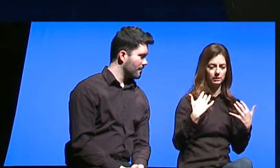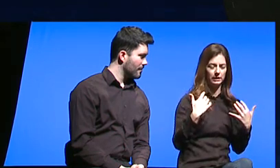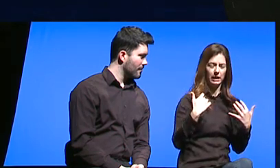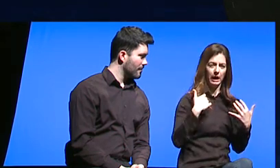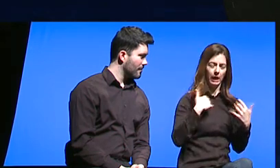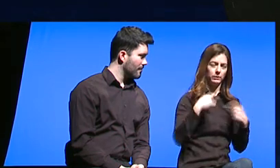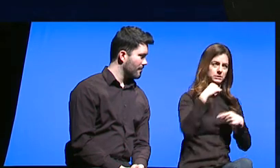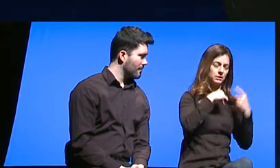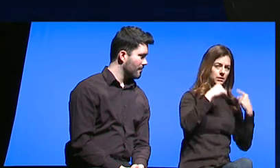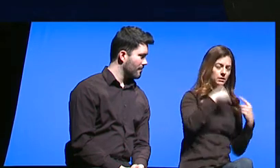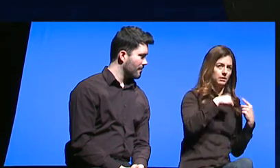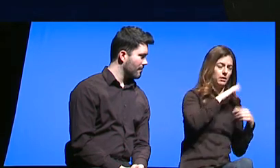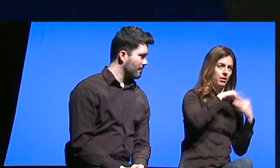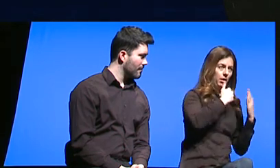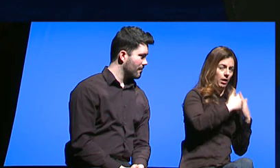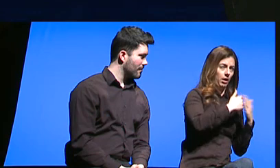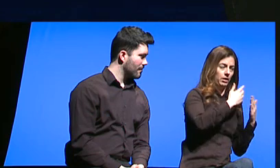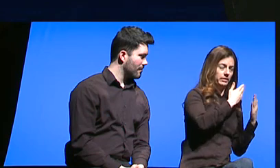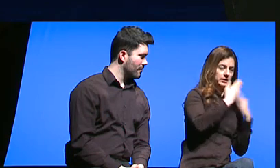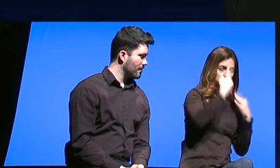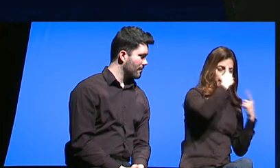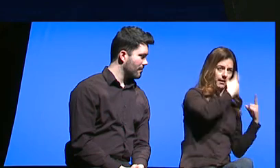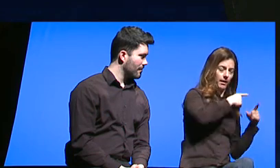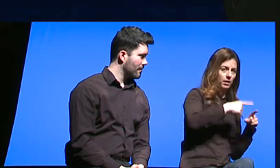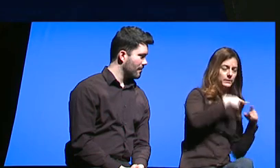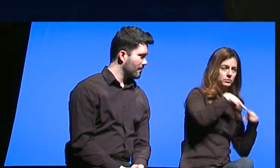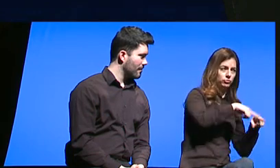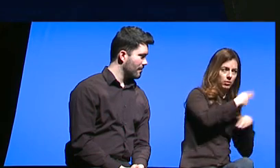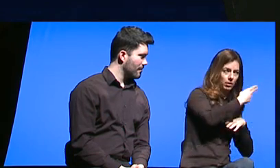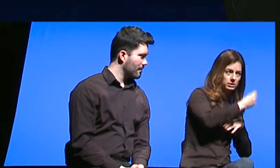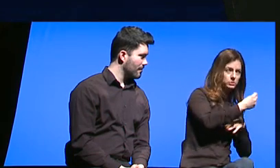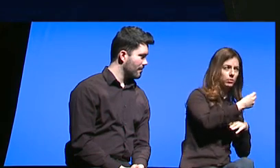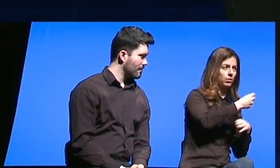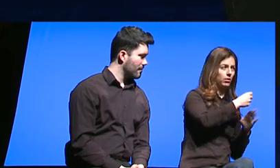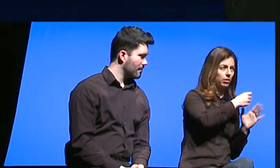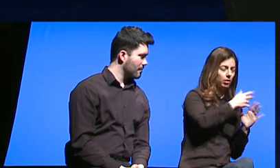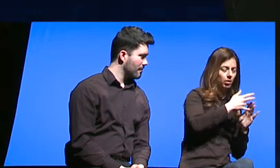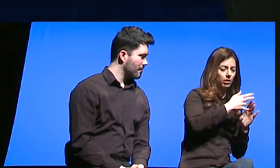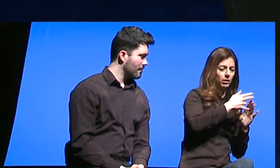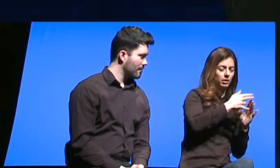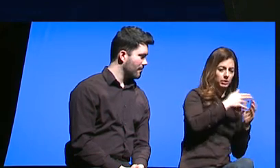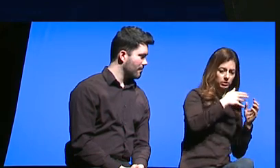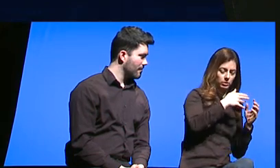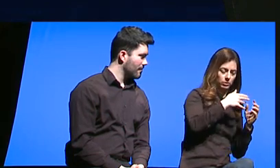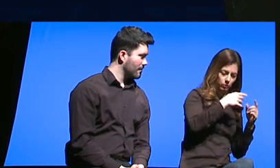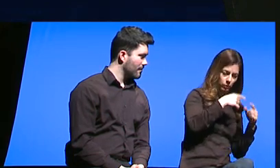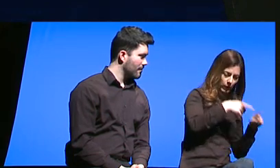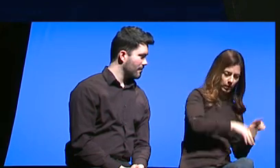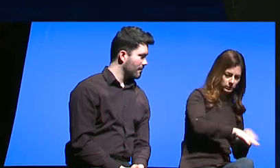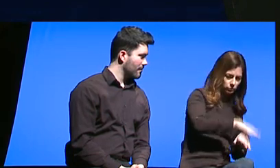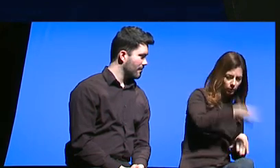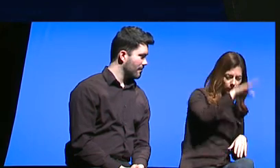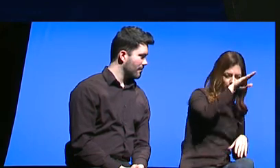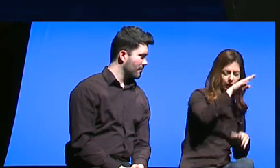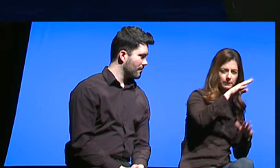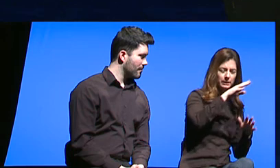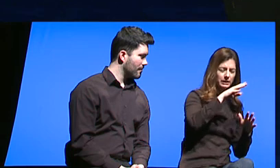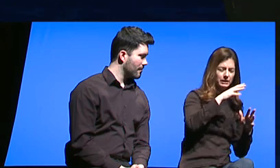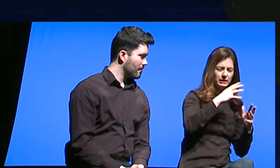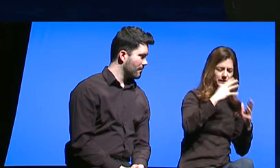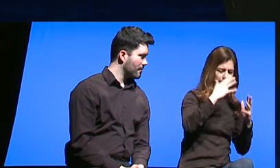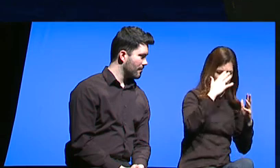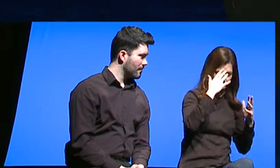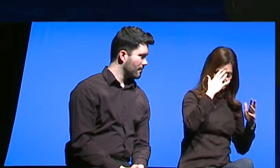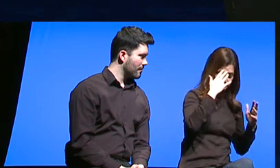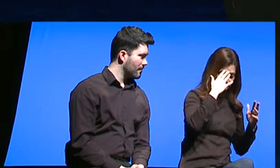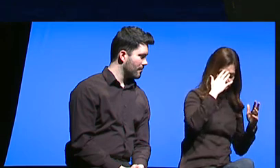these memories of things that happened to me in like high school and things that happened to me when I was a kid, and then I got to see like